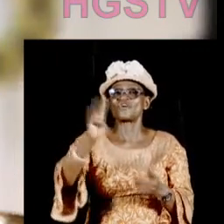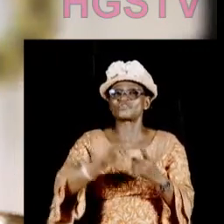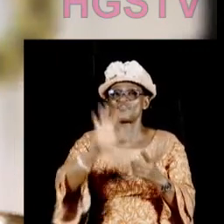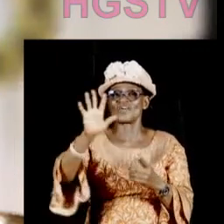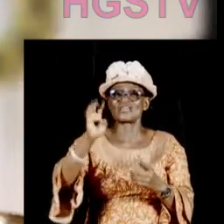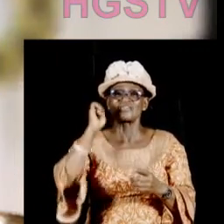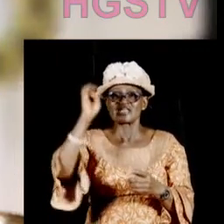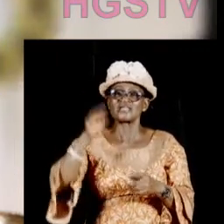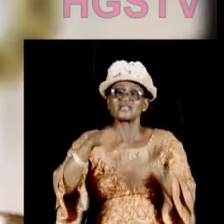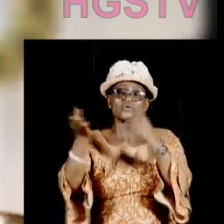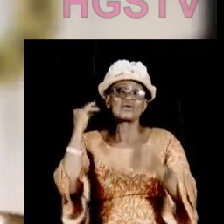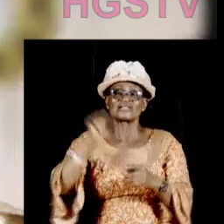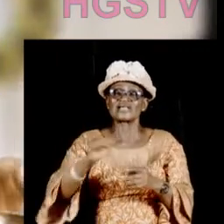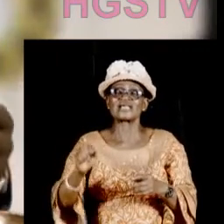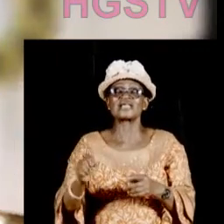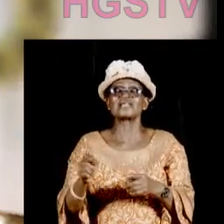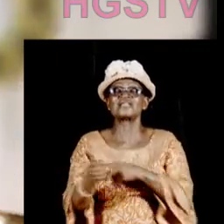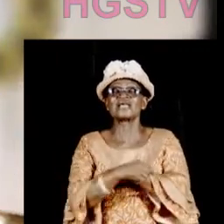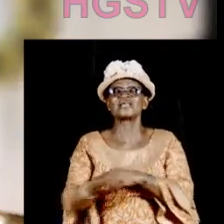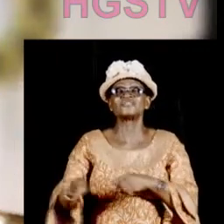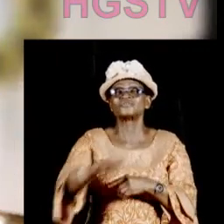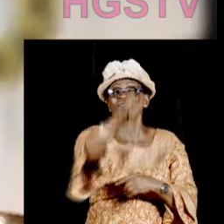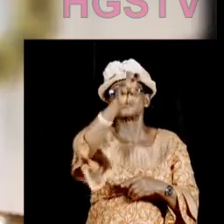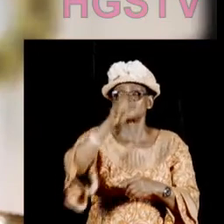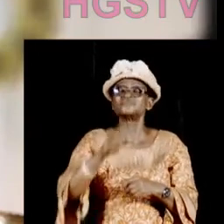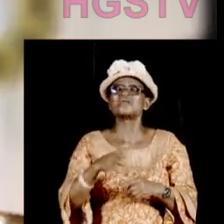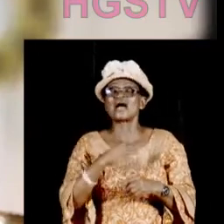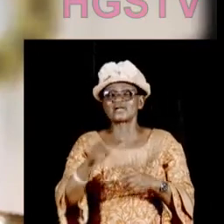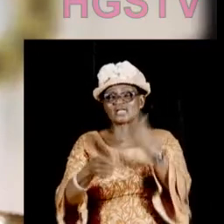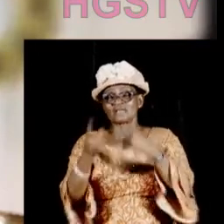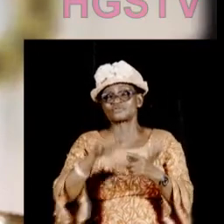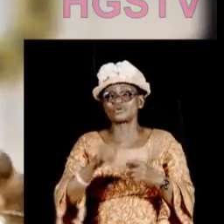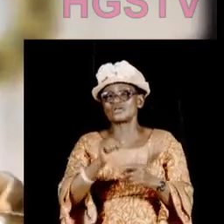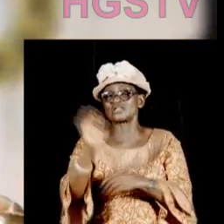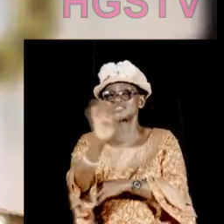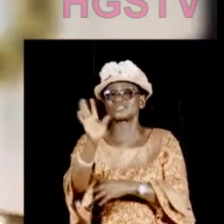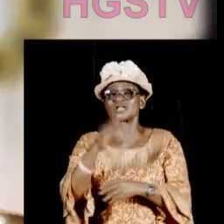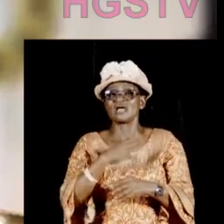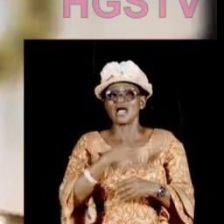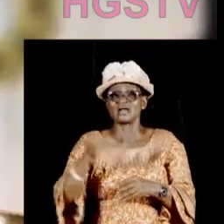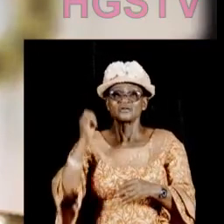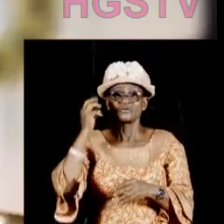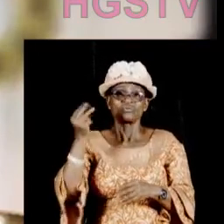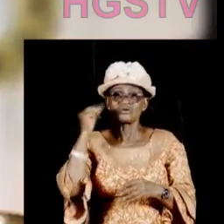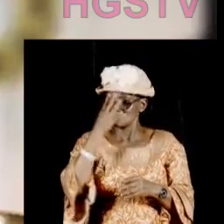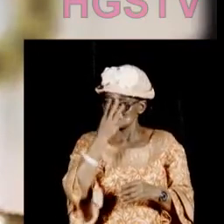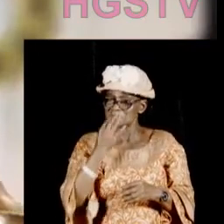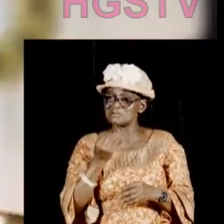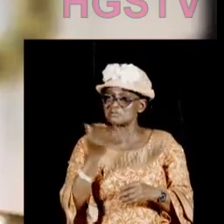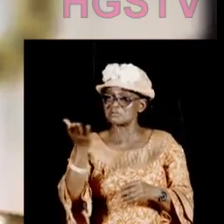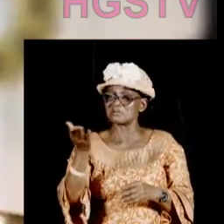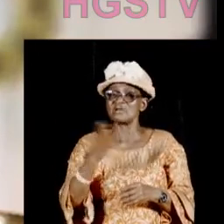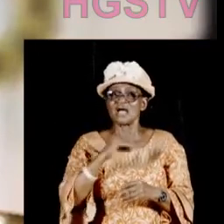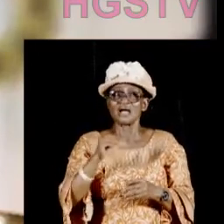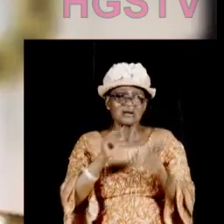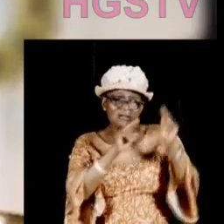journey further and now came under a juniper tree and was dozing off there, and